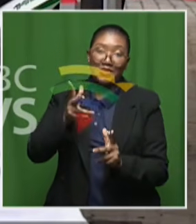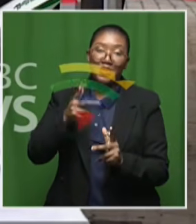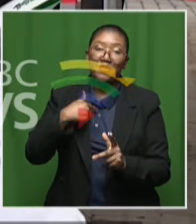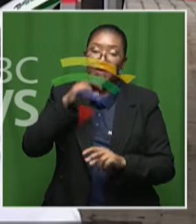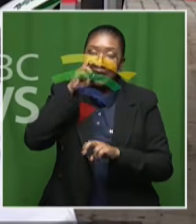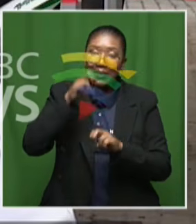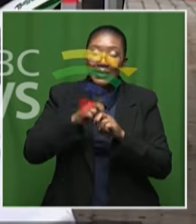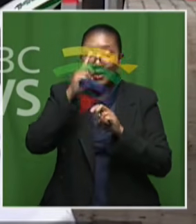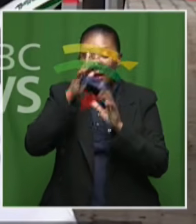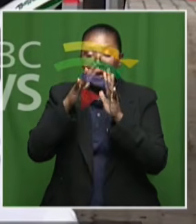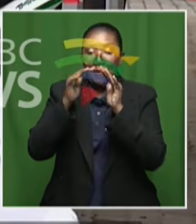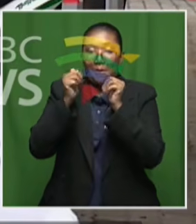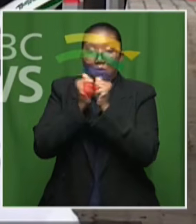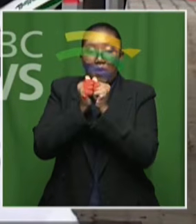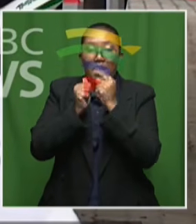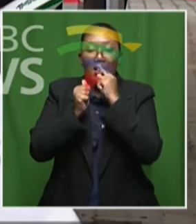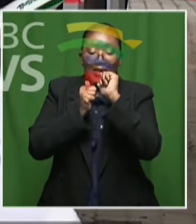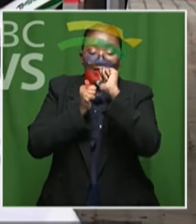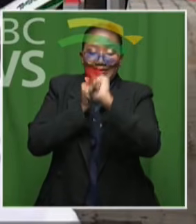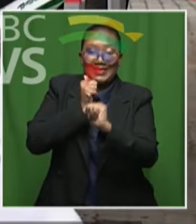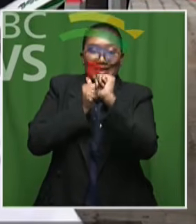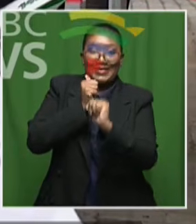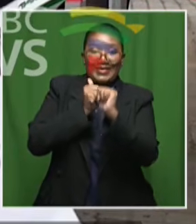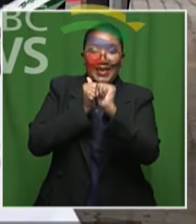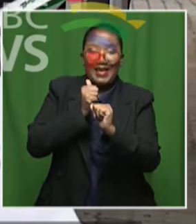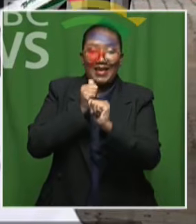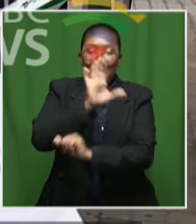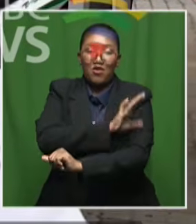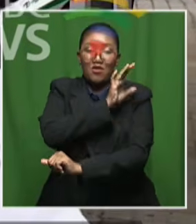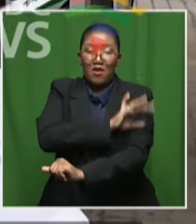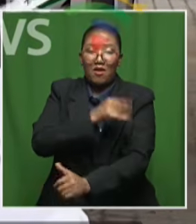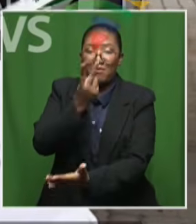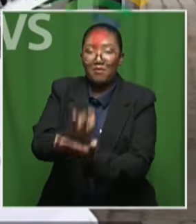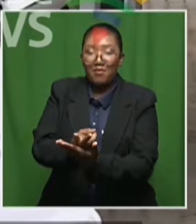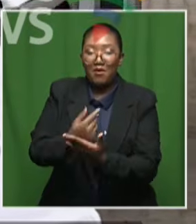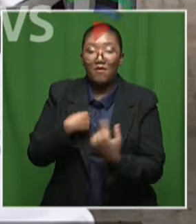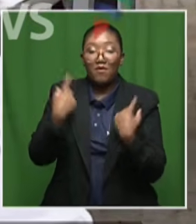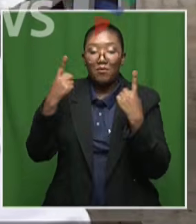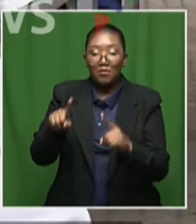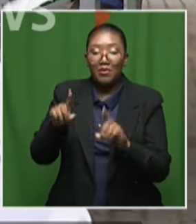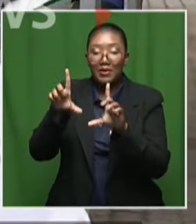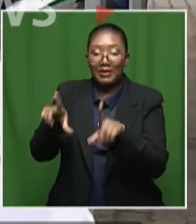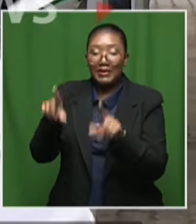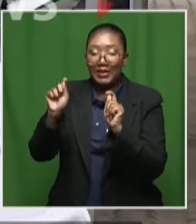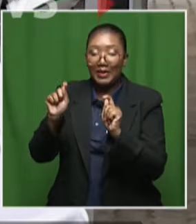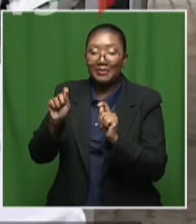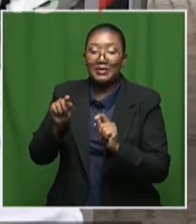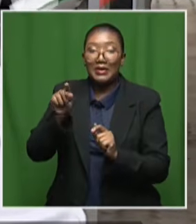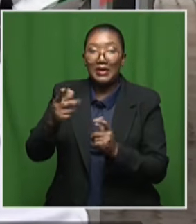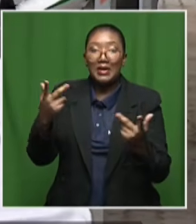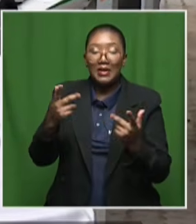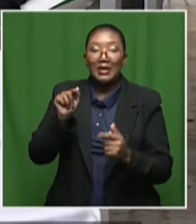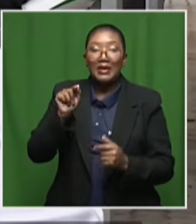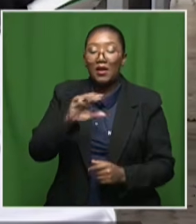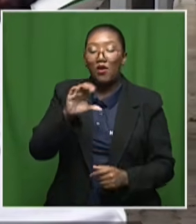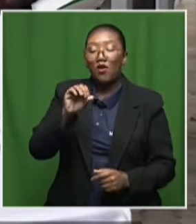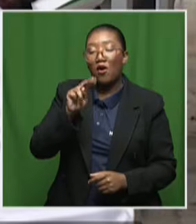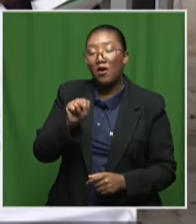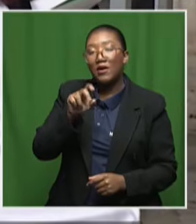brain surgery before the age of 2. We're going to Cape Town to see a doctor at Mediclinic Constantia, who will perform